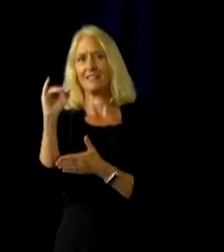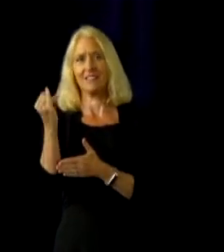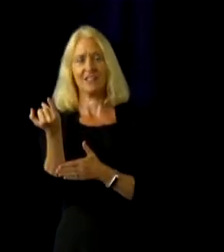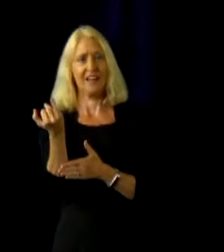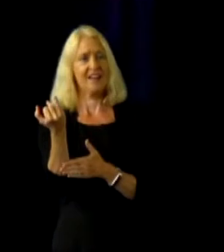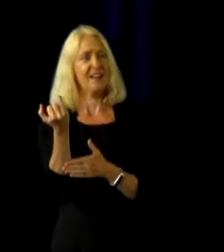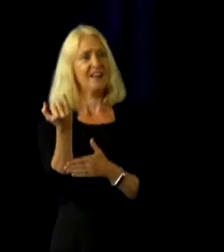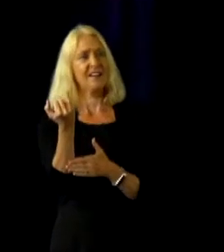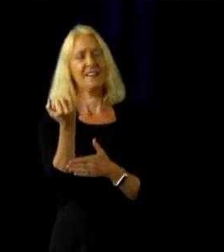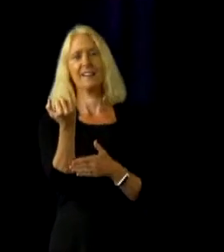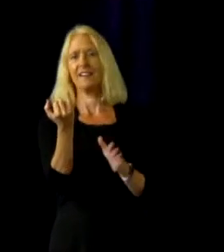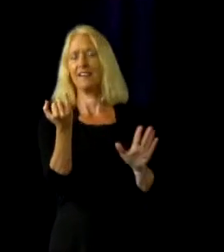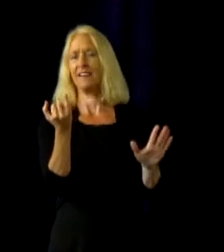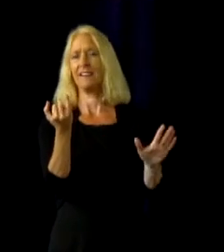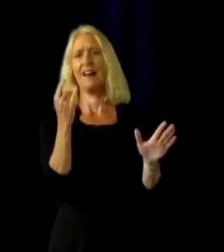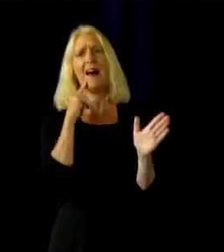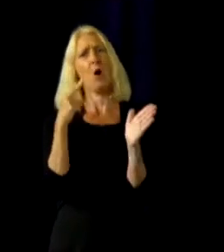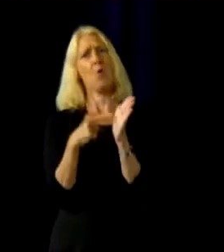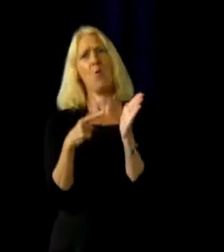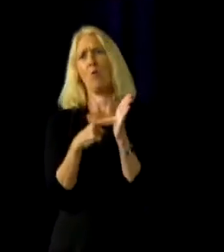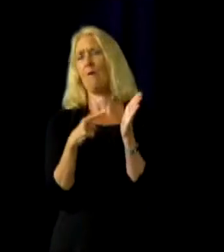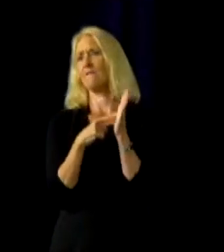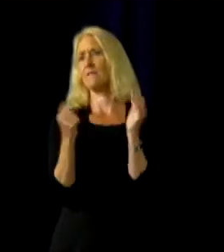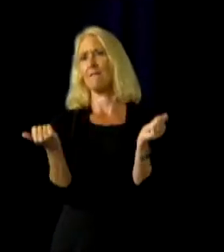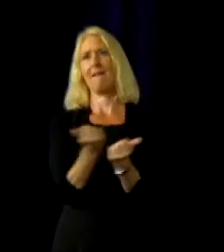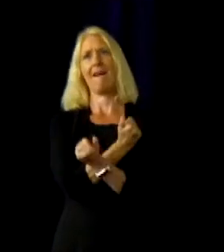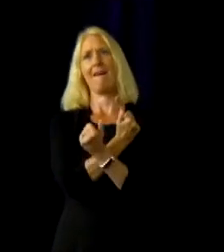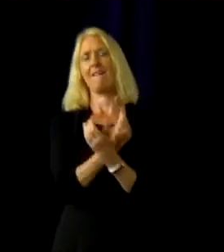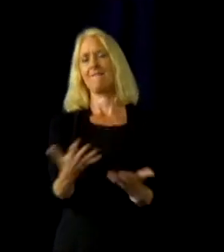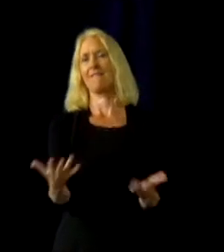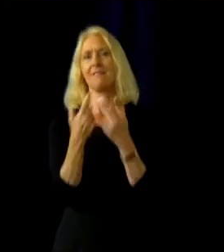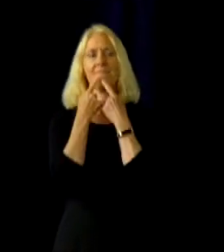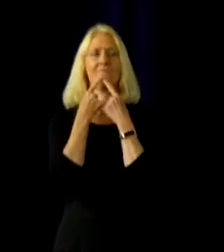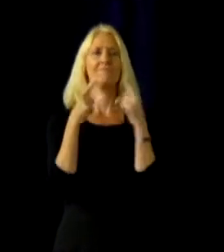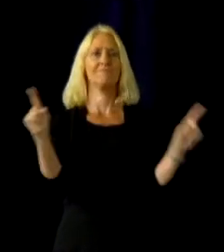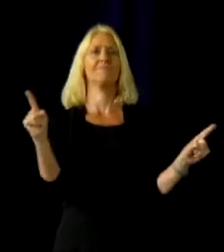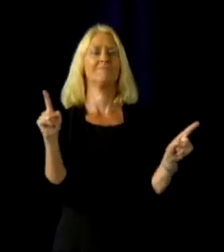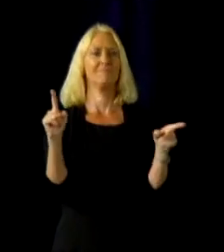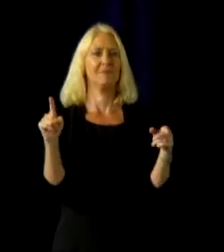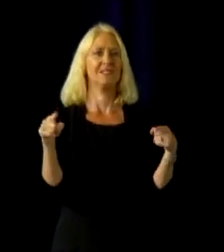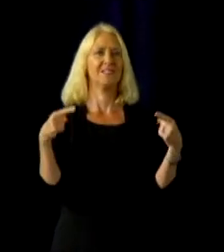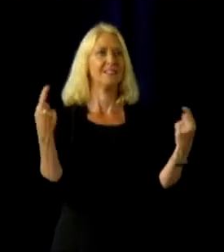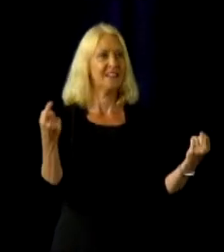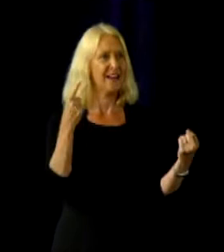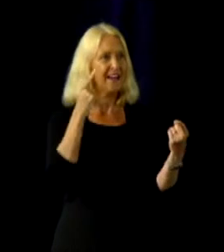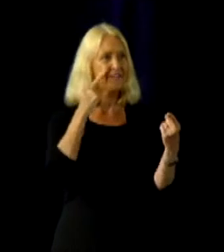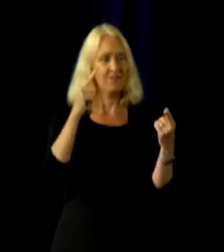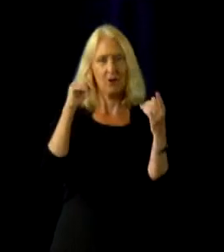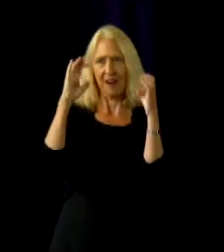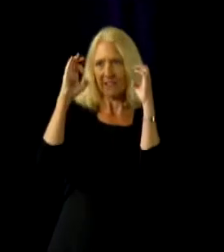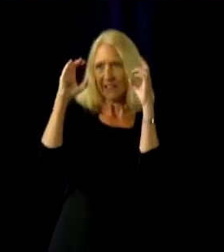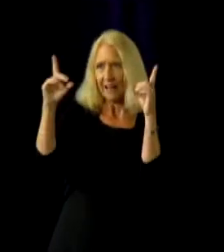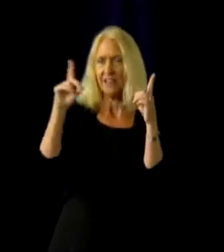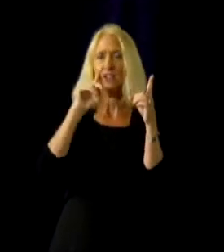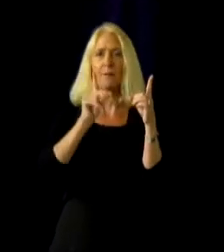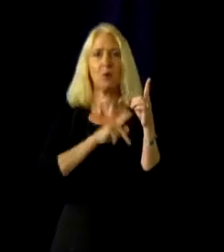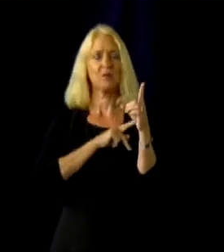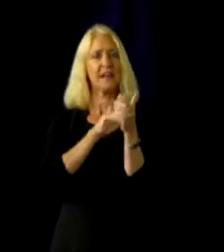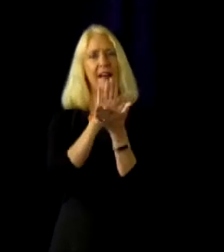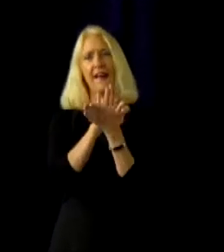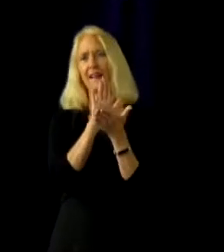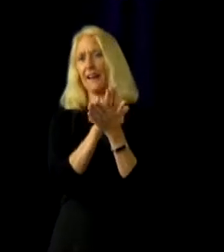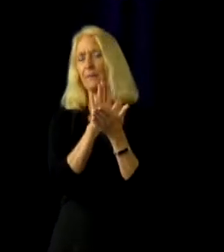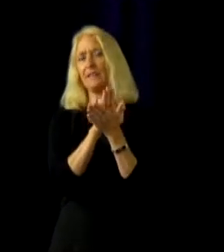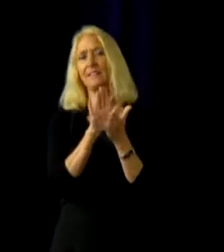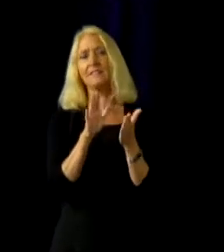I owe FSCJ for everything that I've been able to become, educationally, personally, and academically.